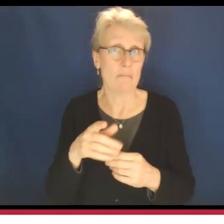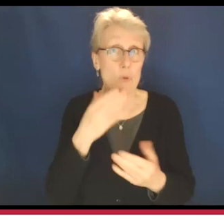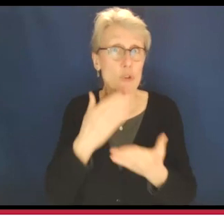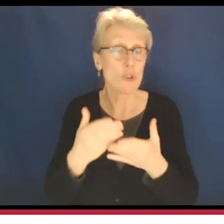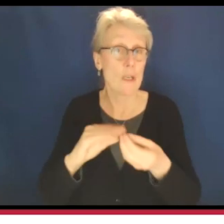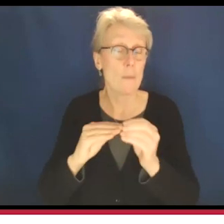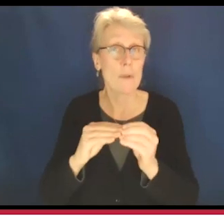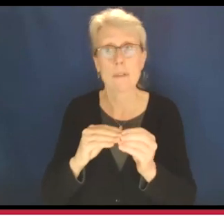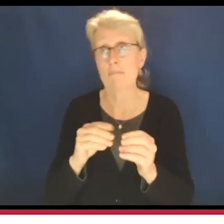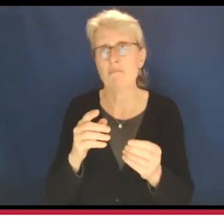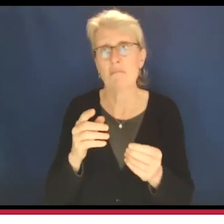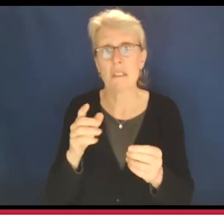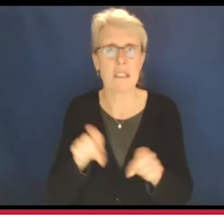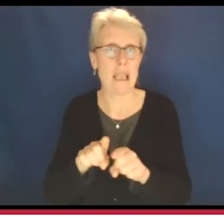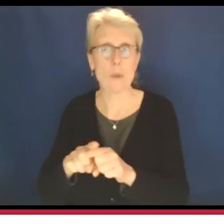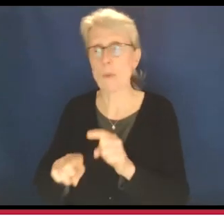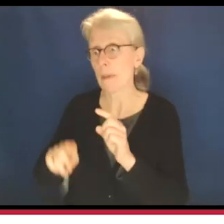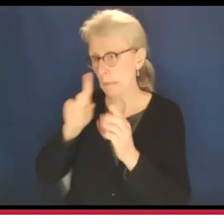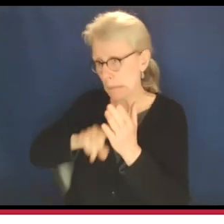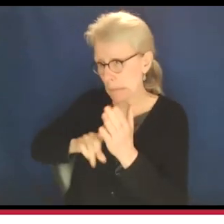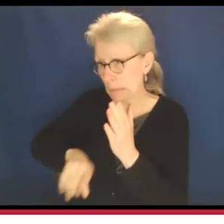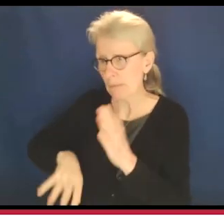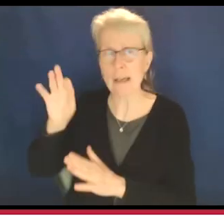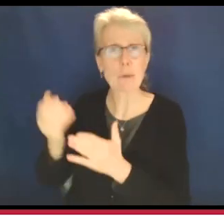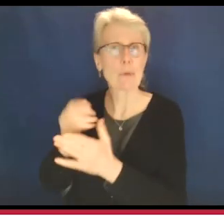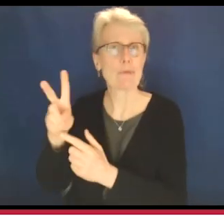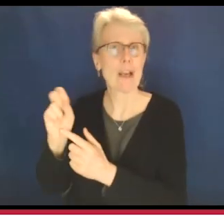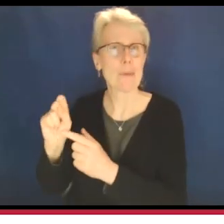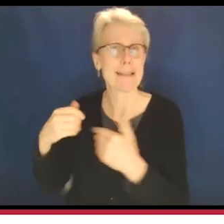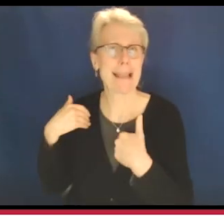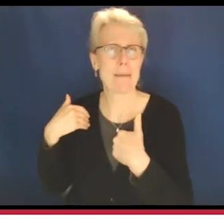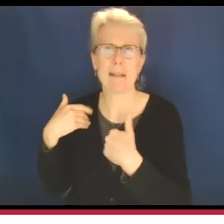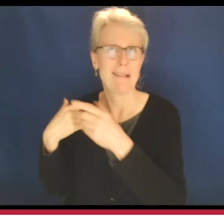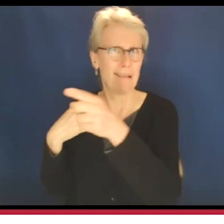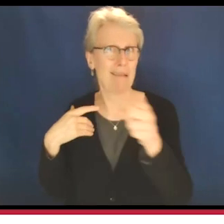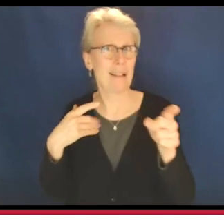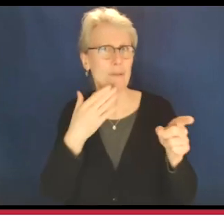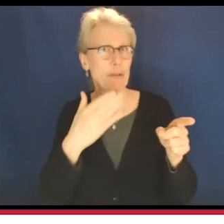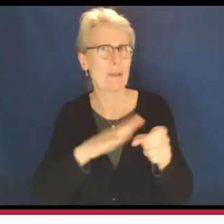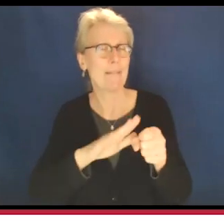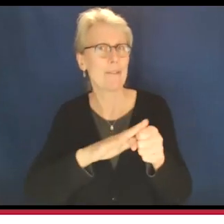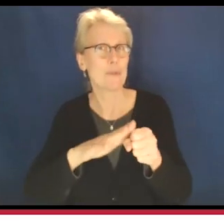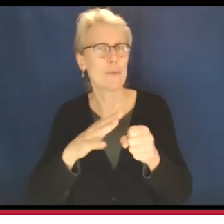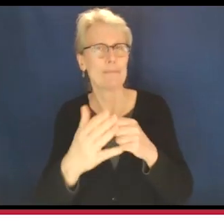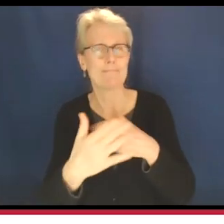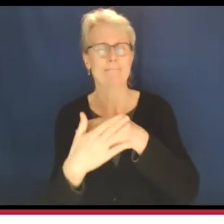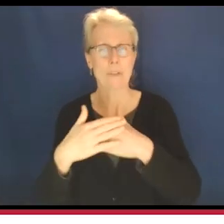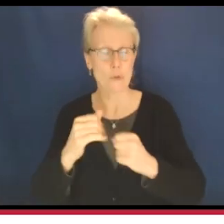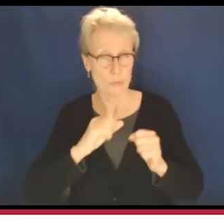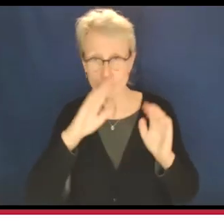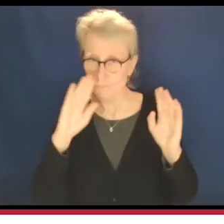the discovery of a new virus in an animal to spur us to work on pathogens.